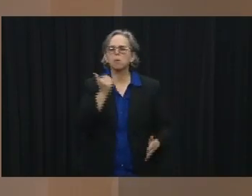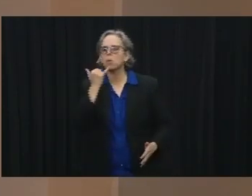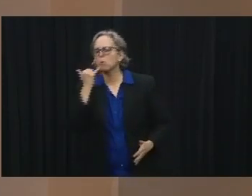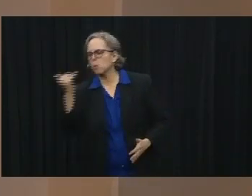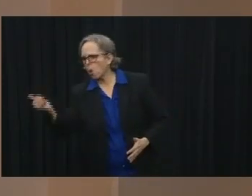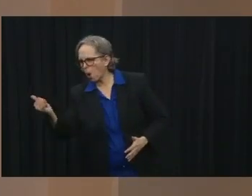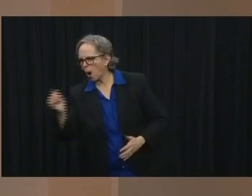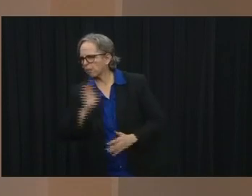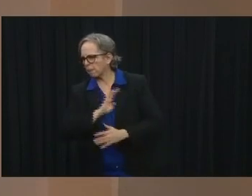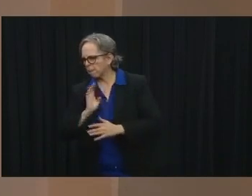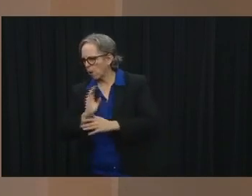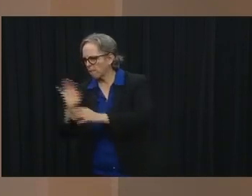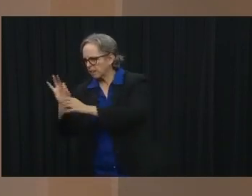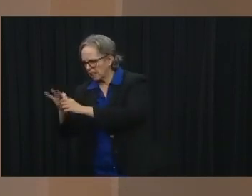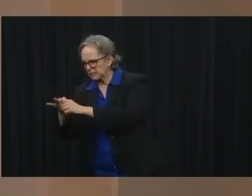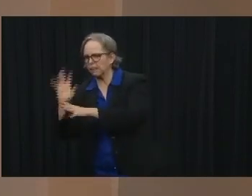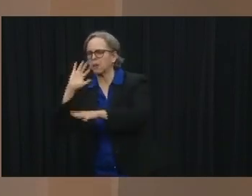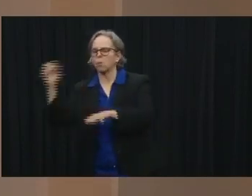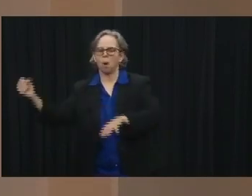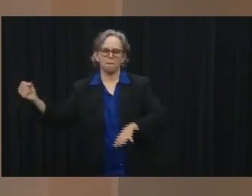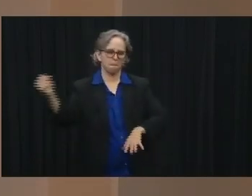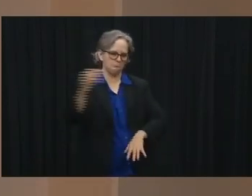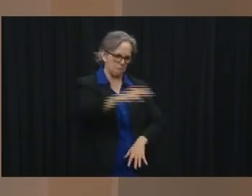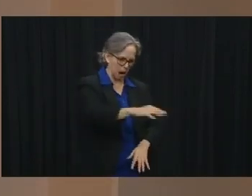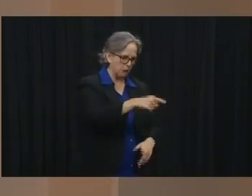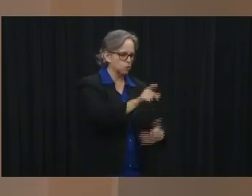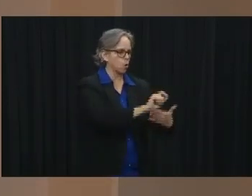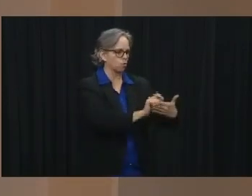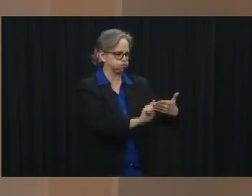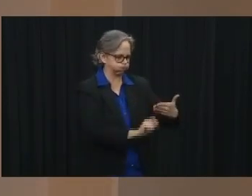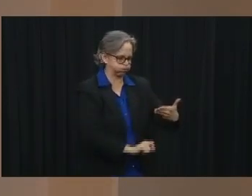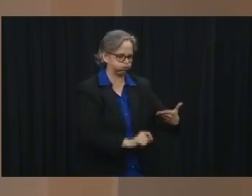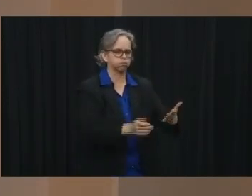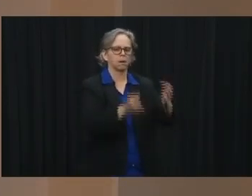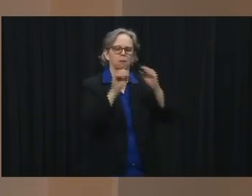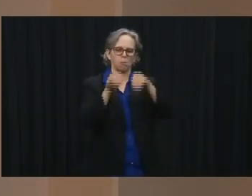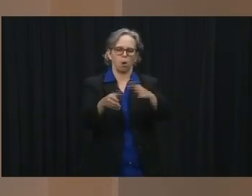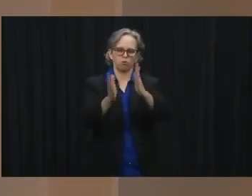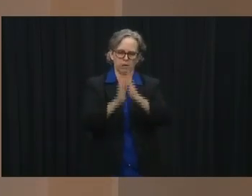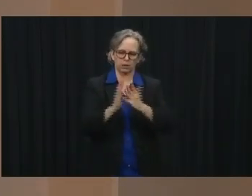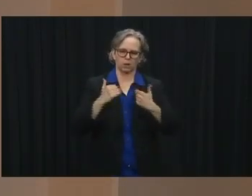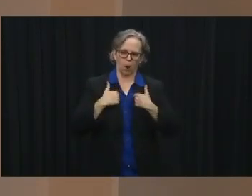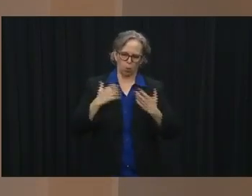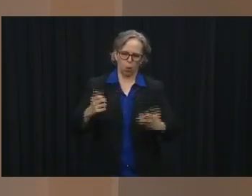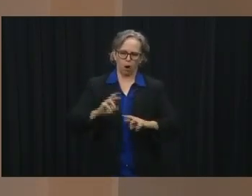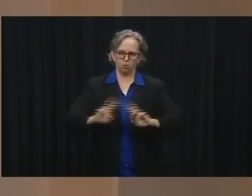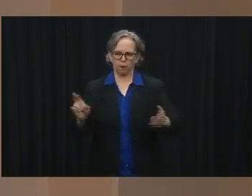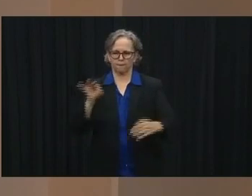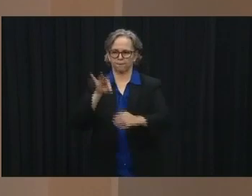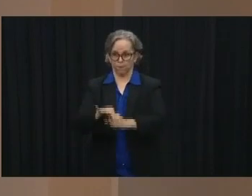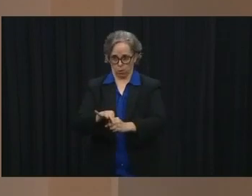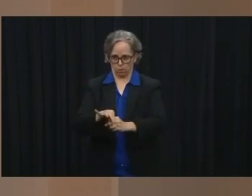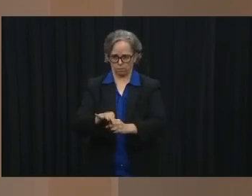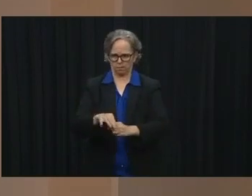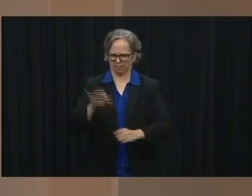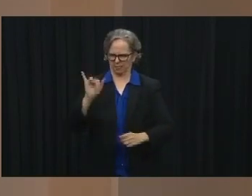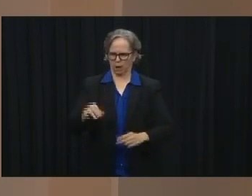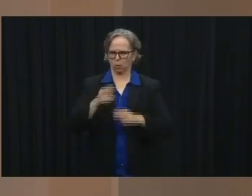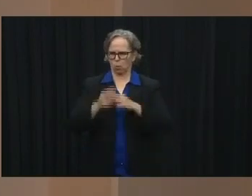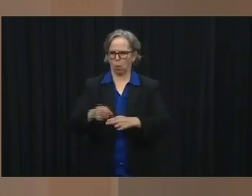that. Your local boards and the Secretary of State's office are trying to account for that as quickly as they